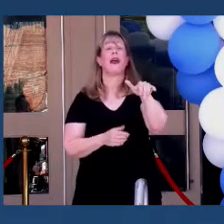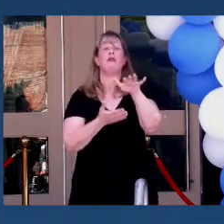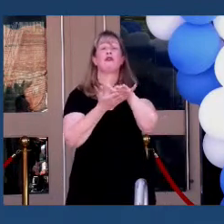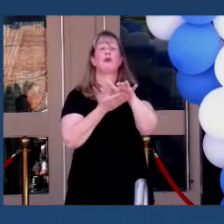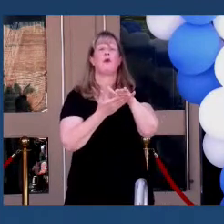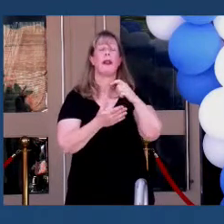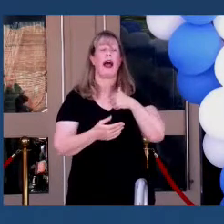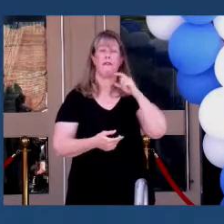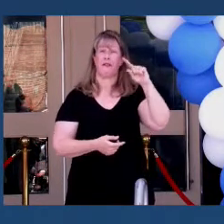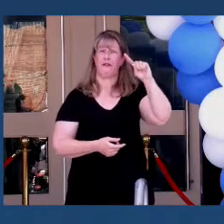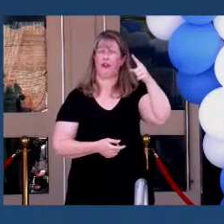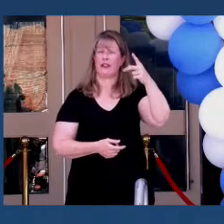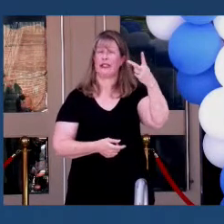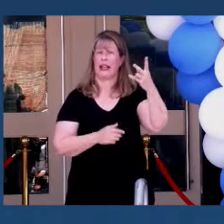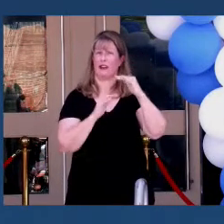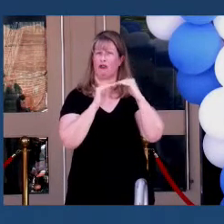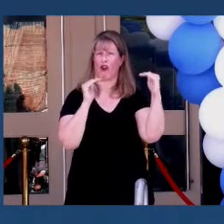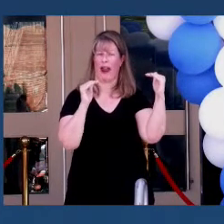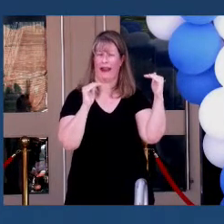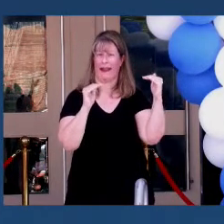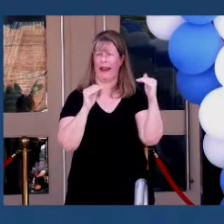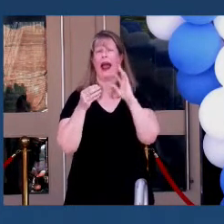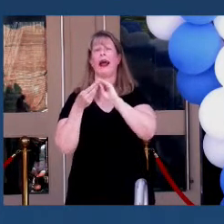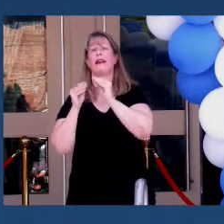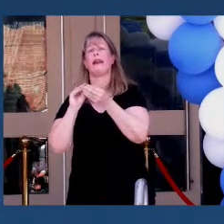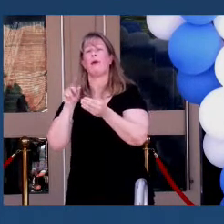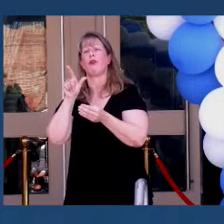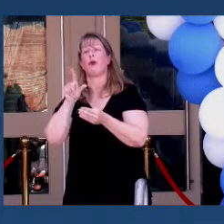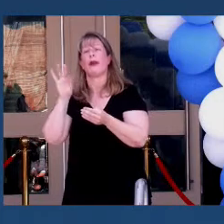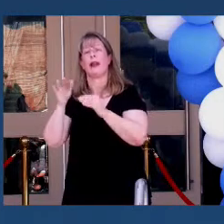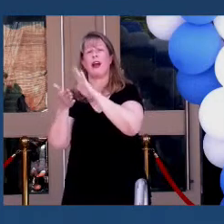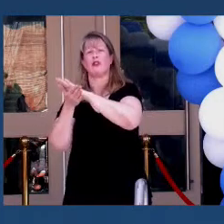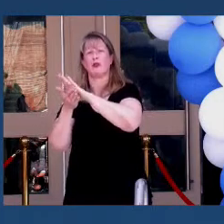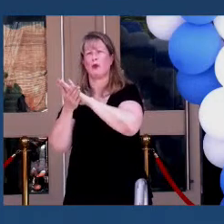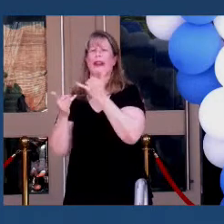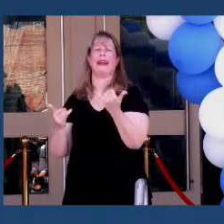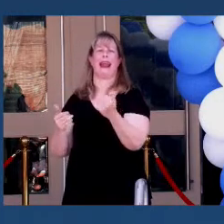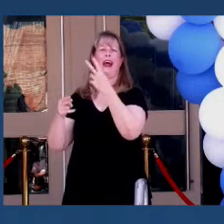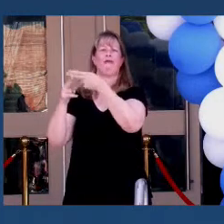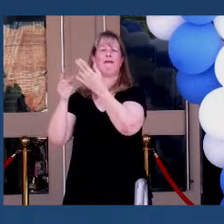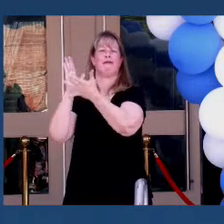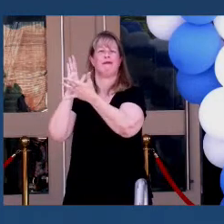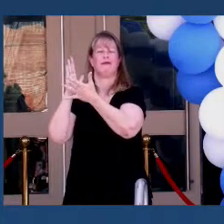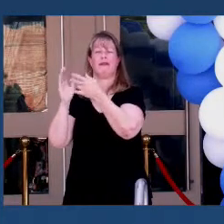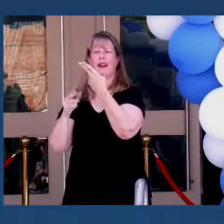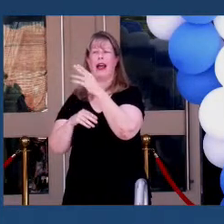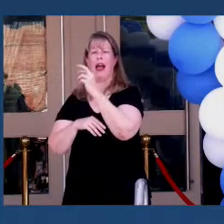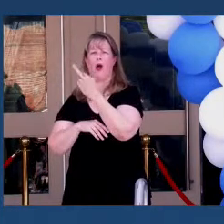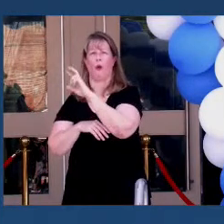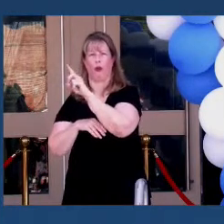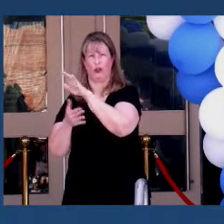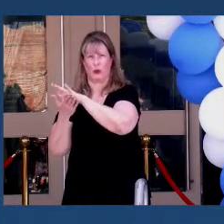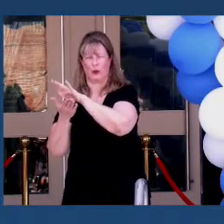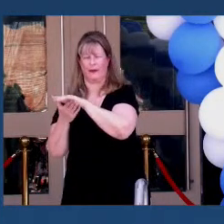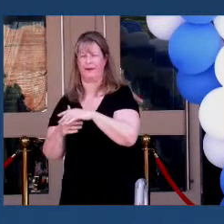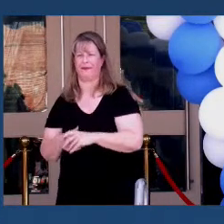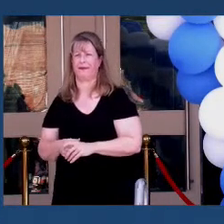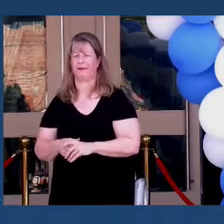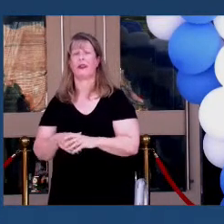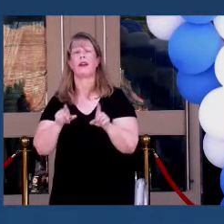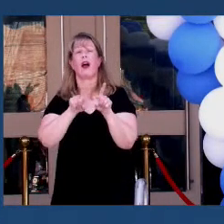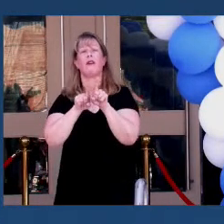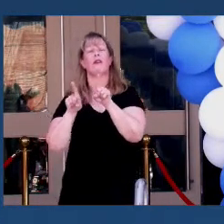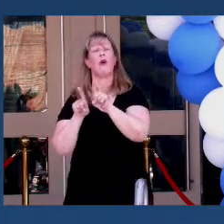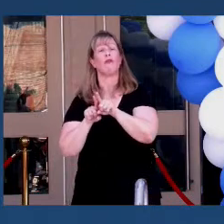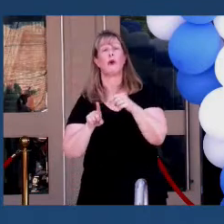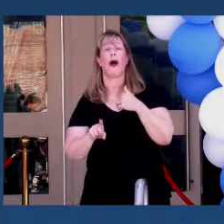was at number 29 school, which is now Howard. And then, of course, we had Howard High School,